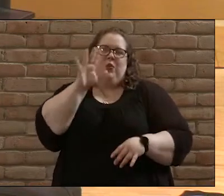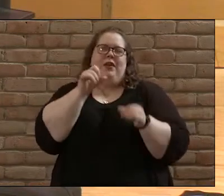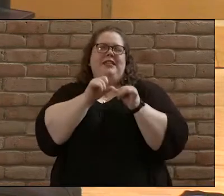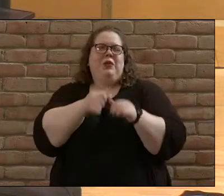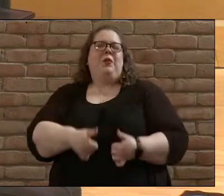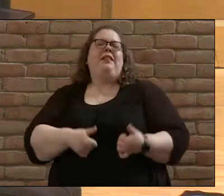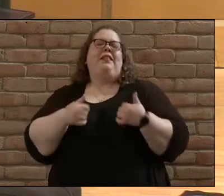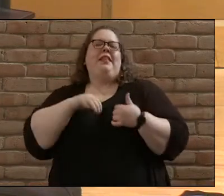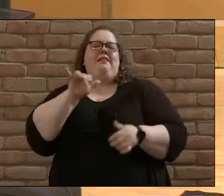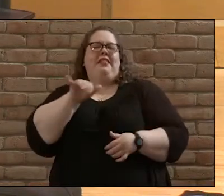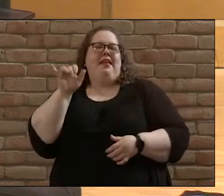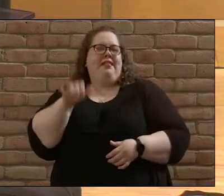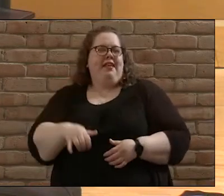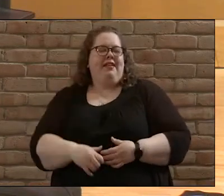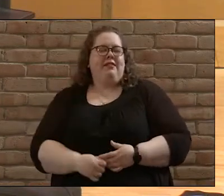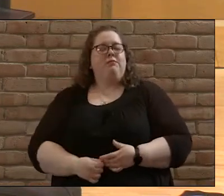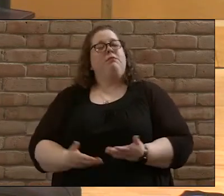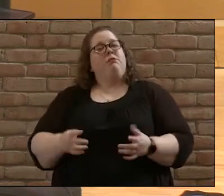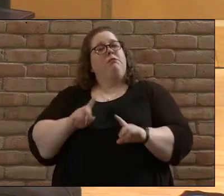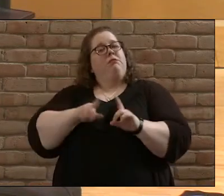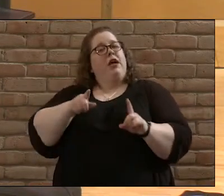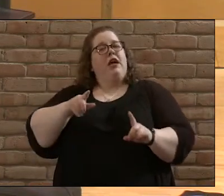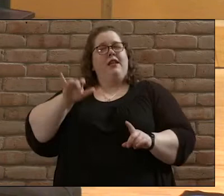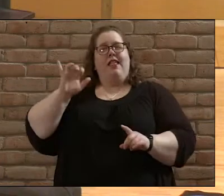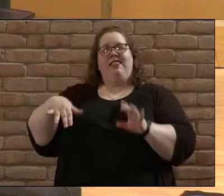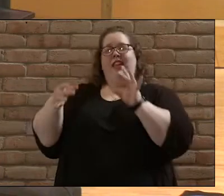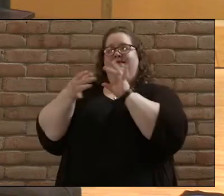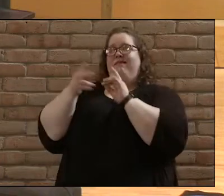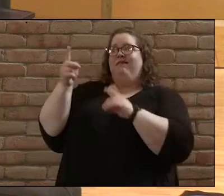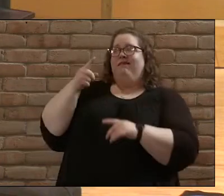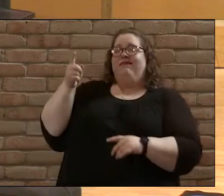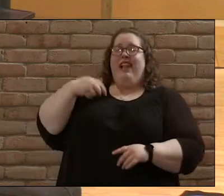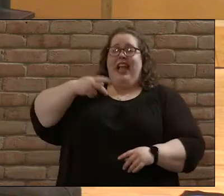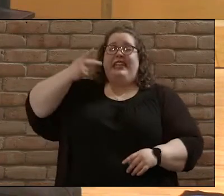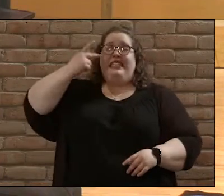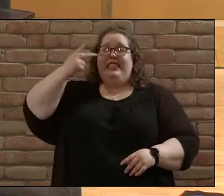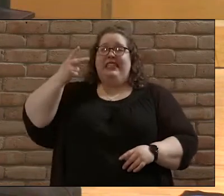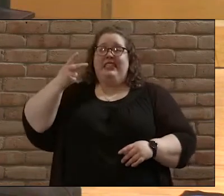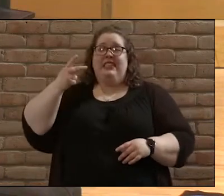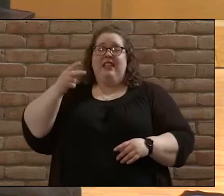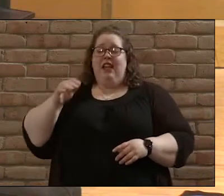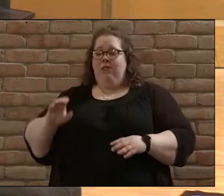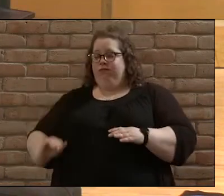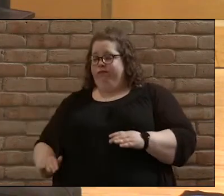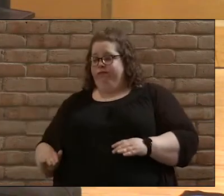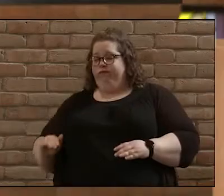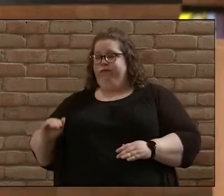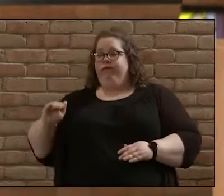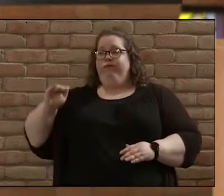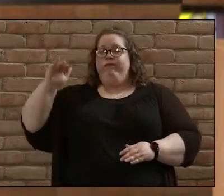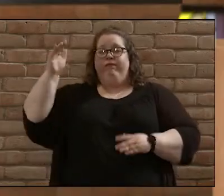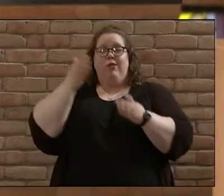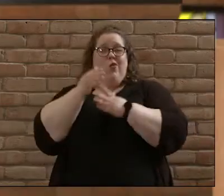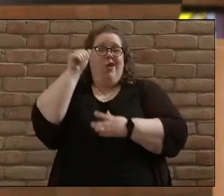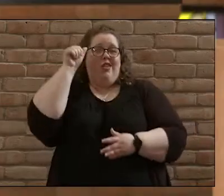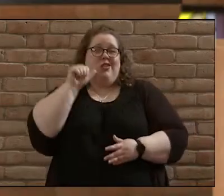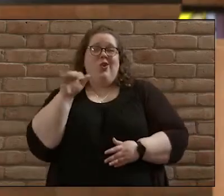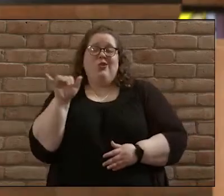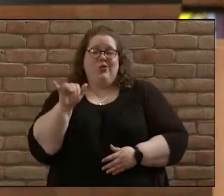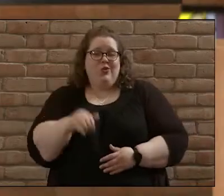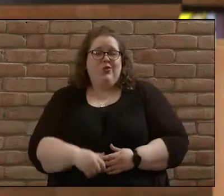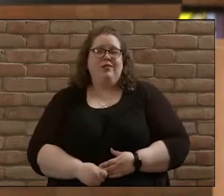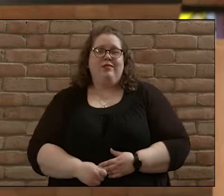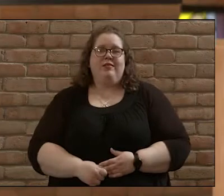But you see, I think I see this even through into adulthood. Sometimes we are so quick to